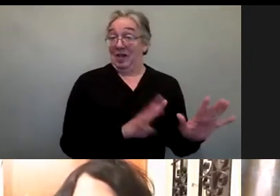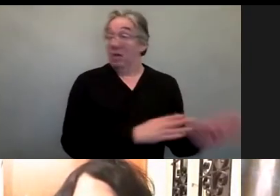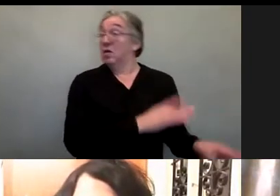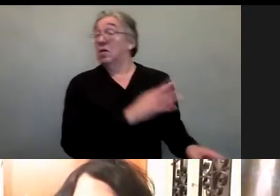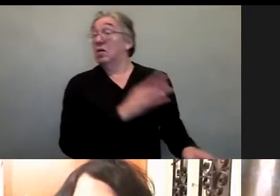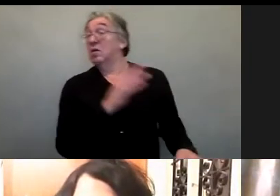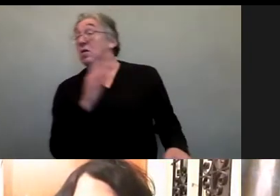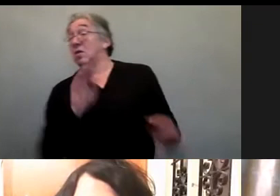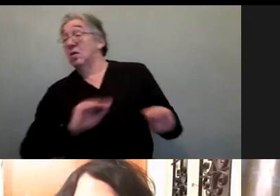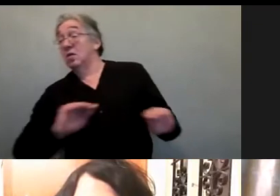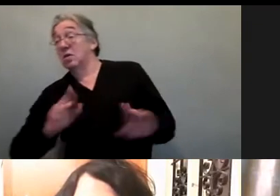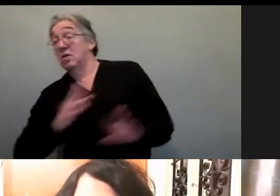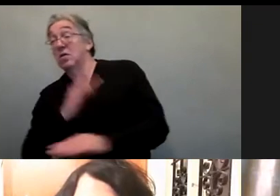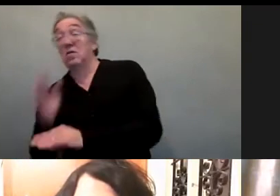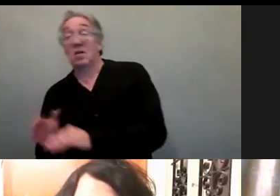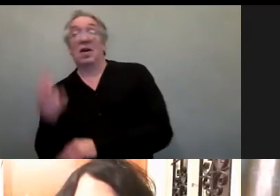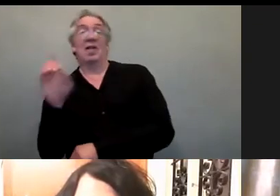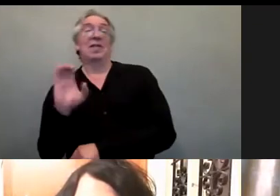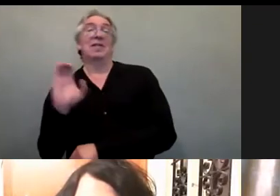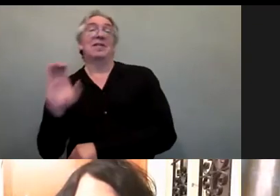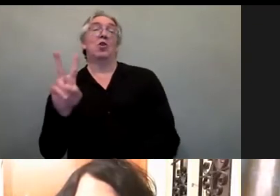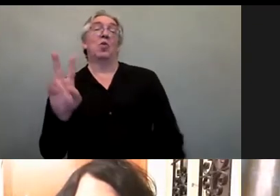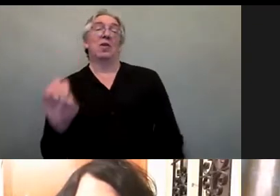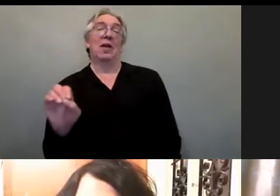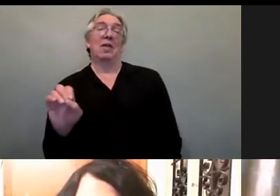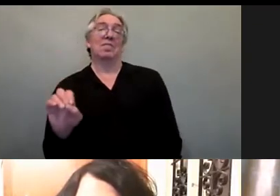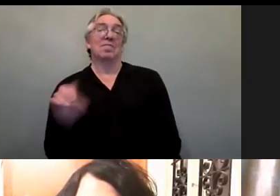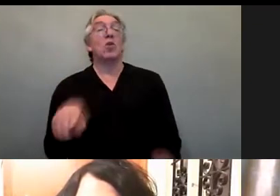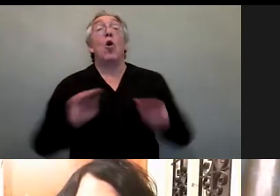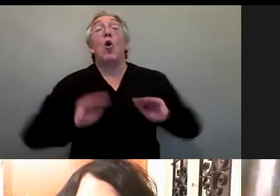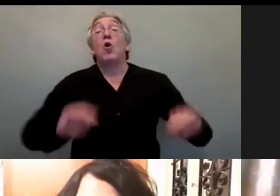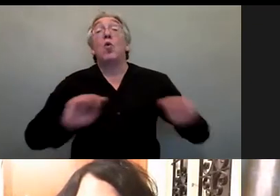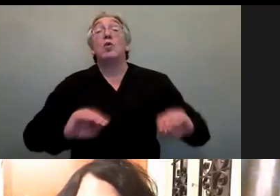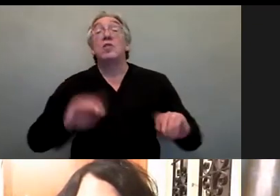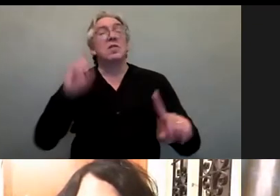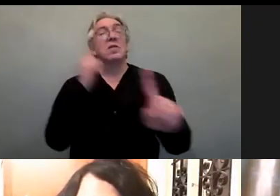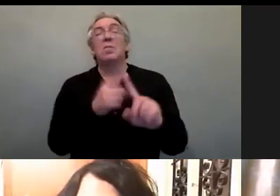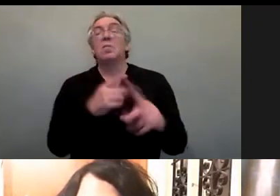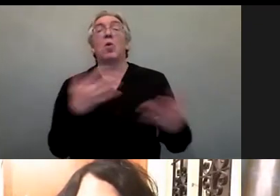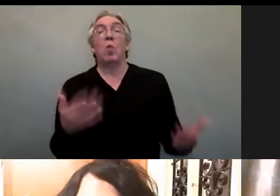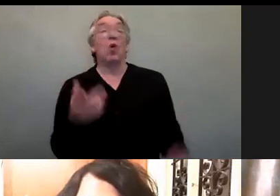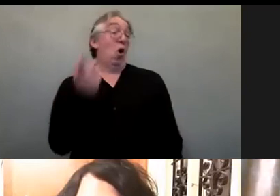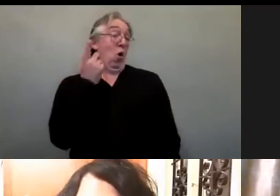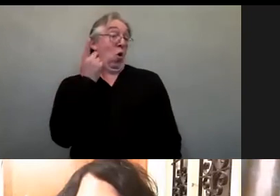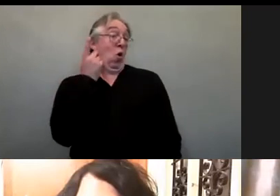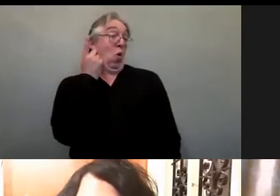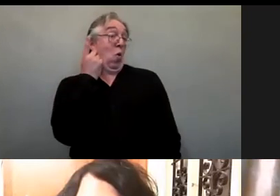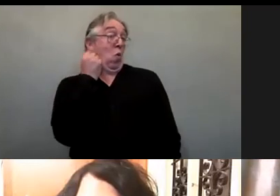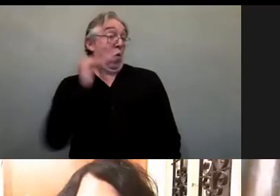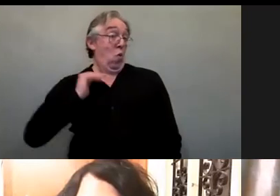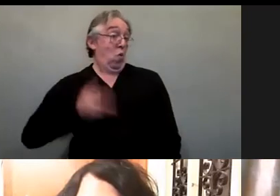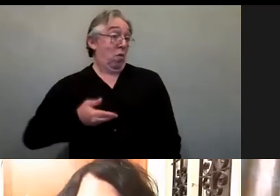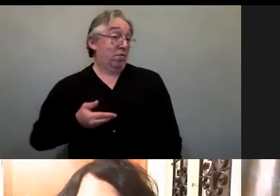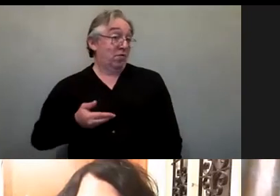Regarding the objective is to strengthen the capacities and the leadership of women and young persons with